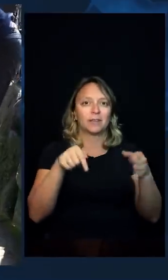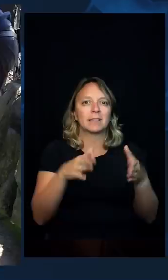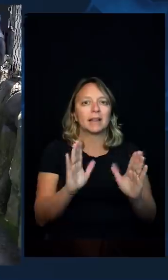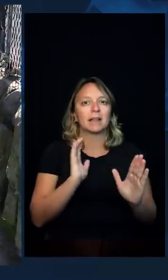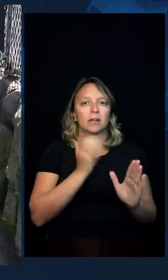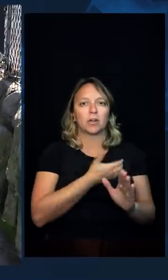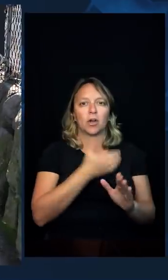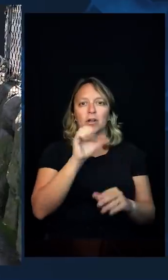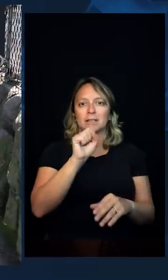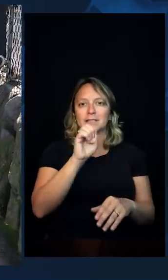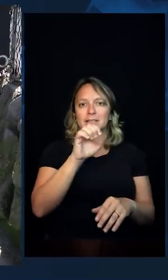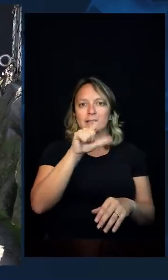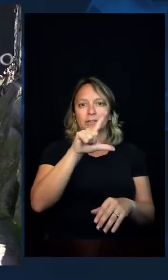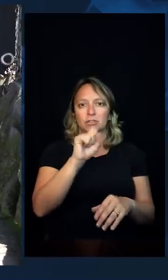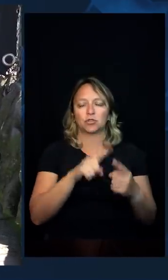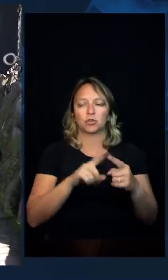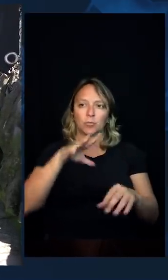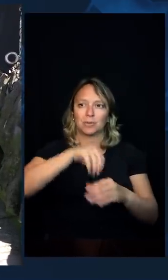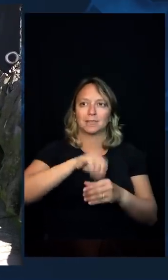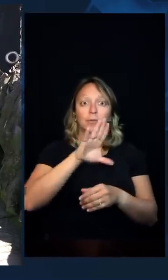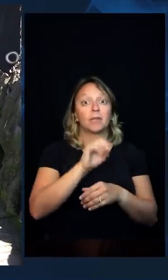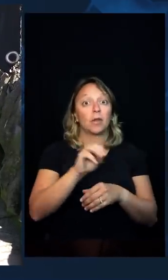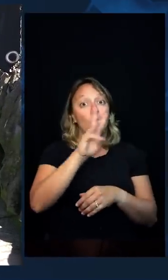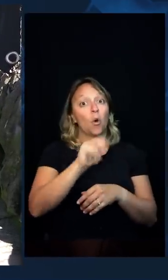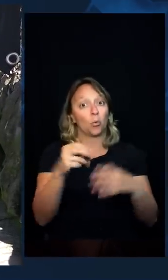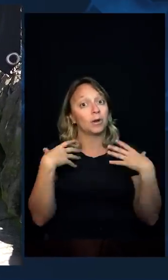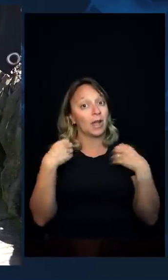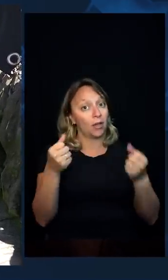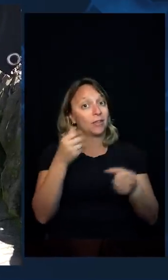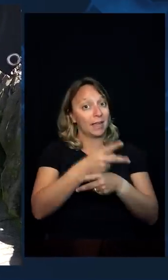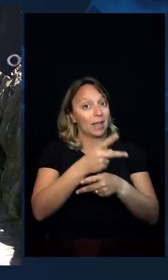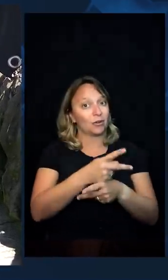to participate in their own healthcare.